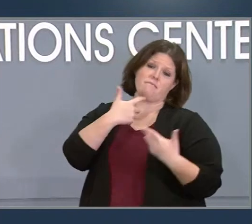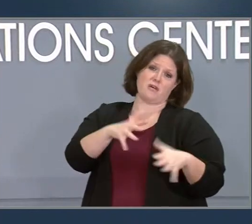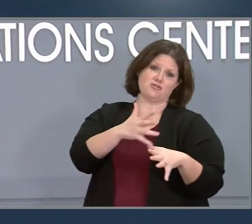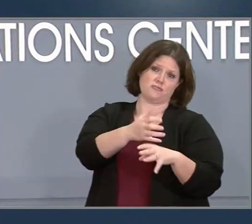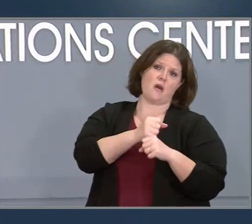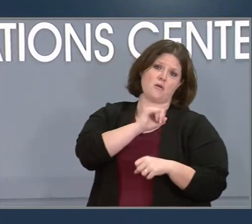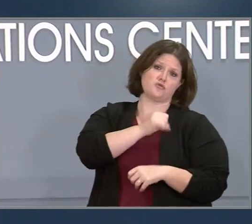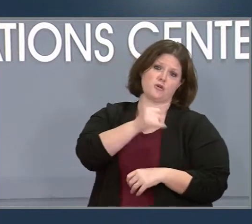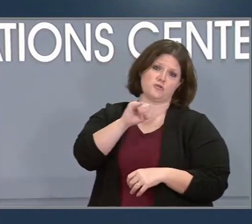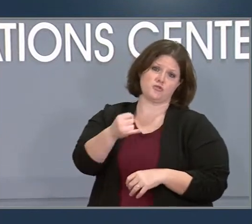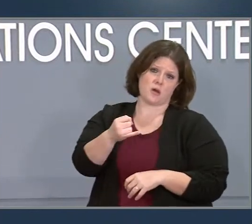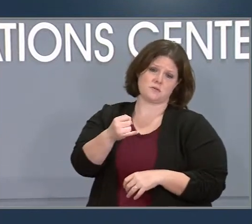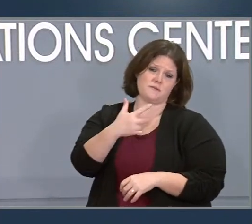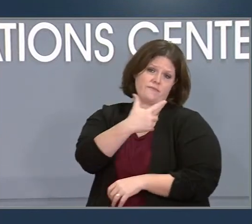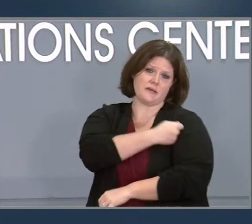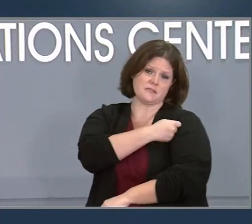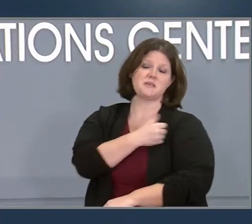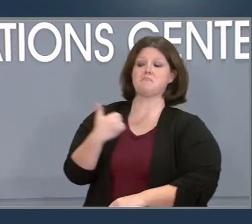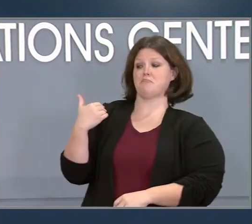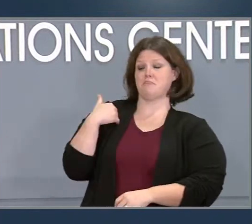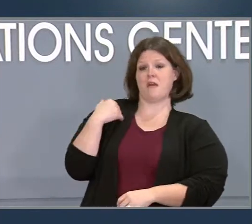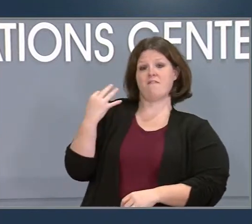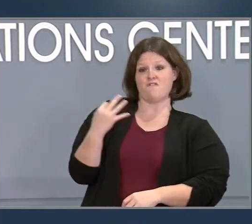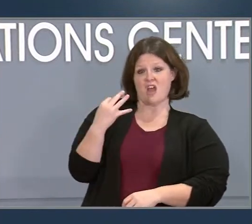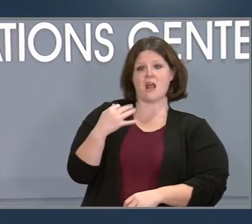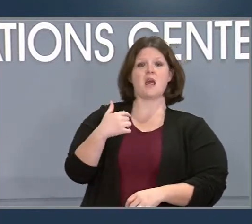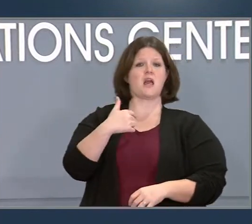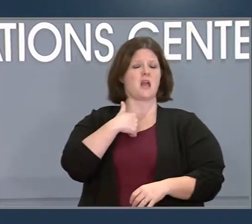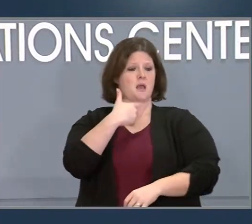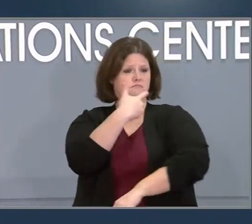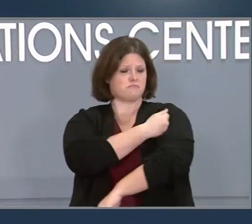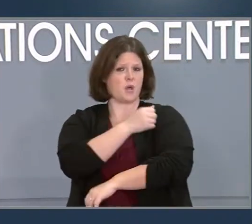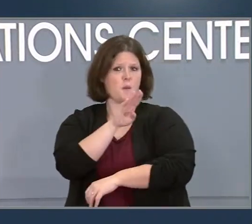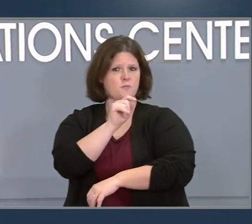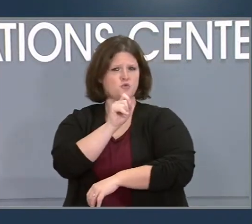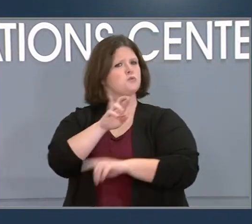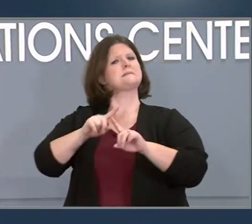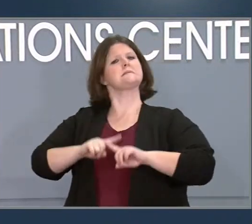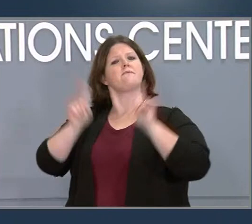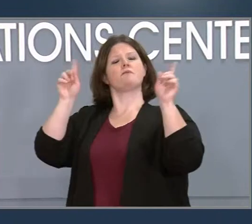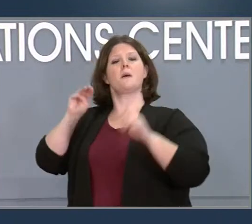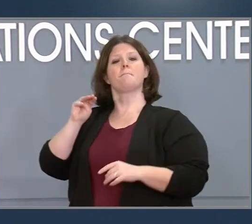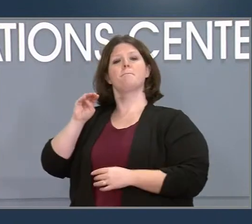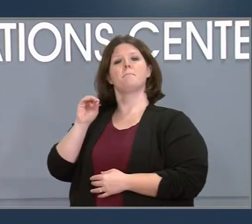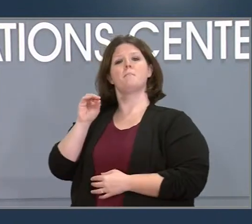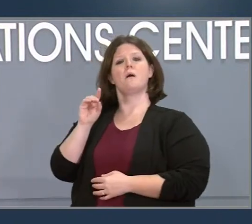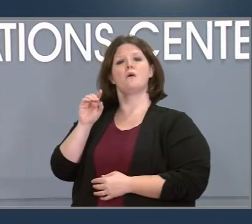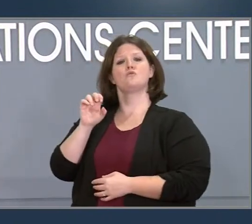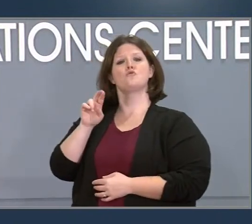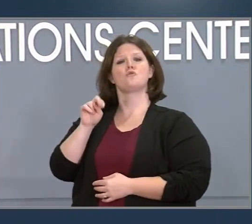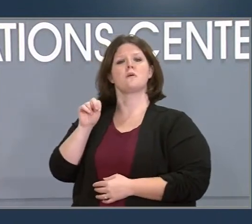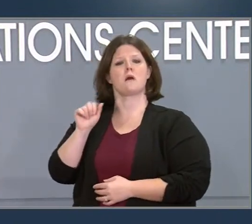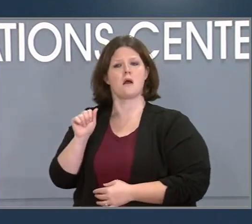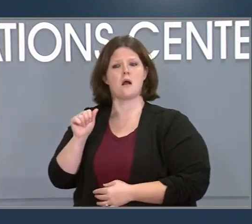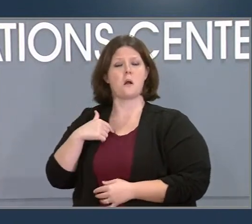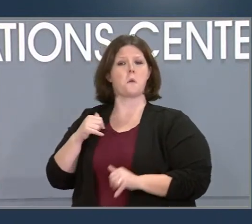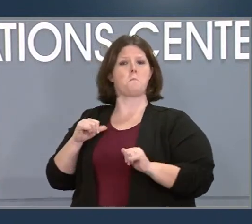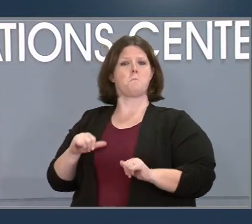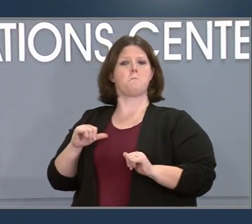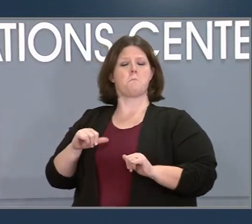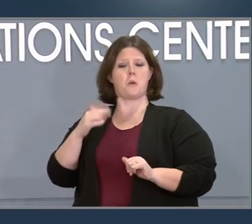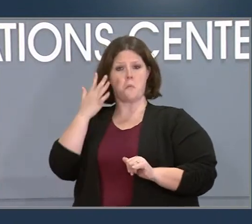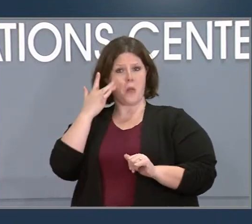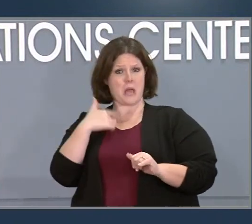I got my booster and went with Moderna. I made my decision based on some limited preliminary evidence